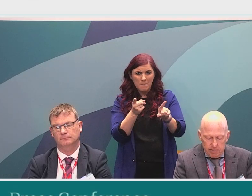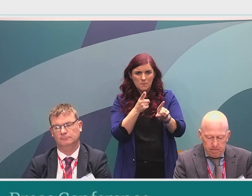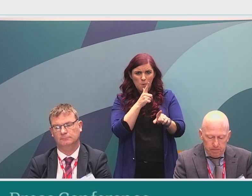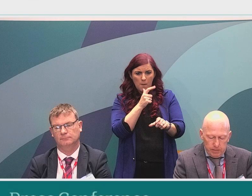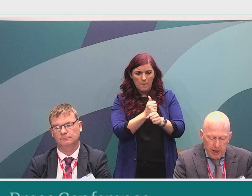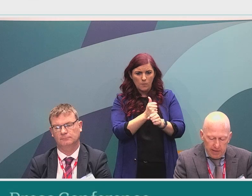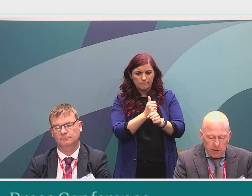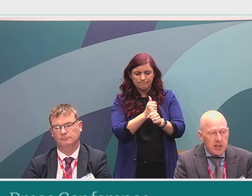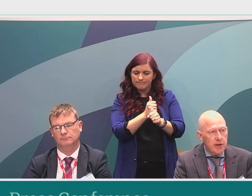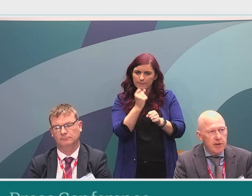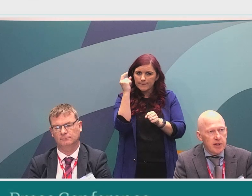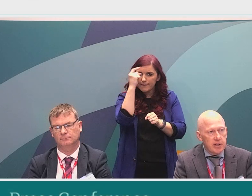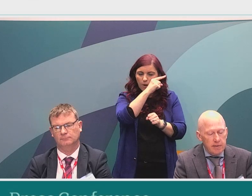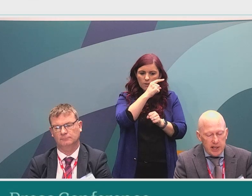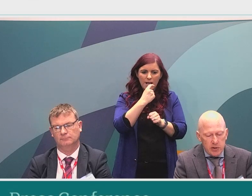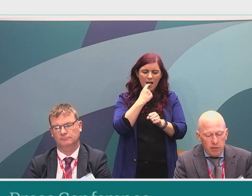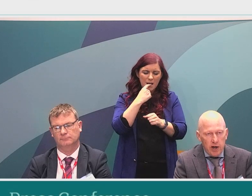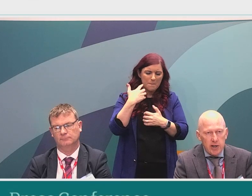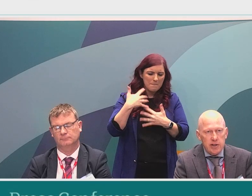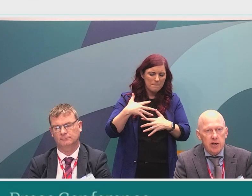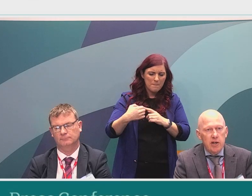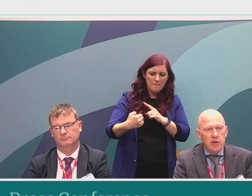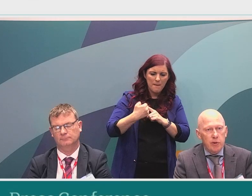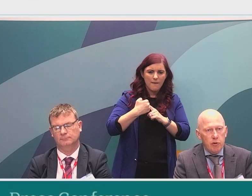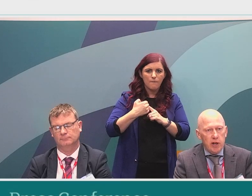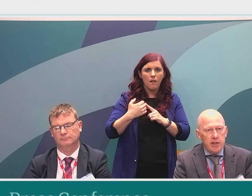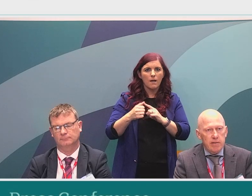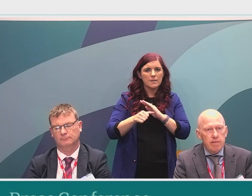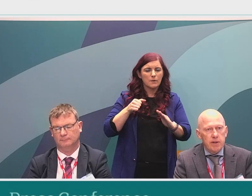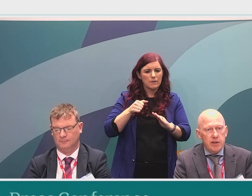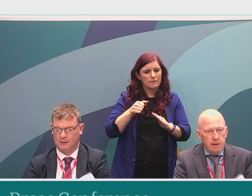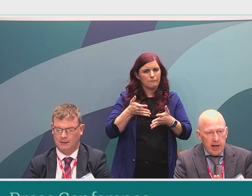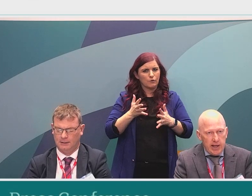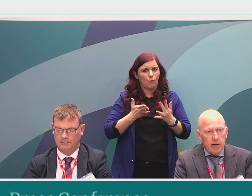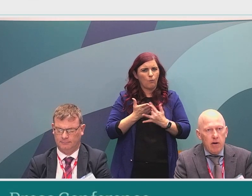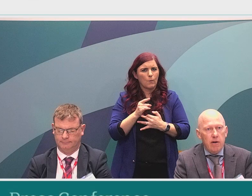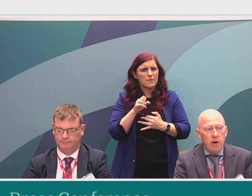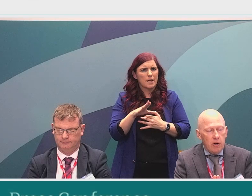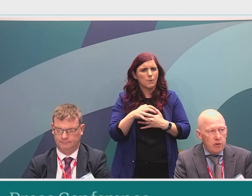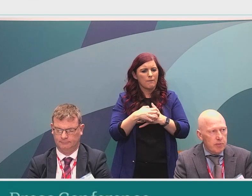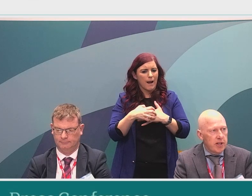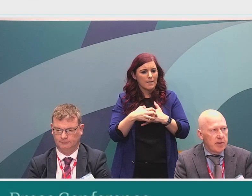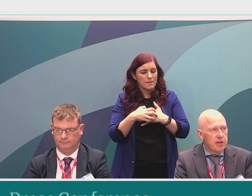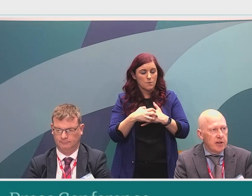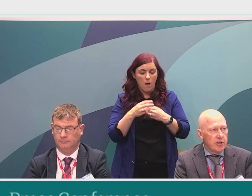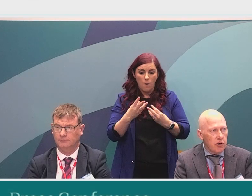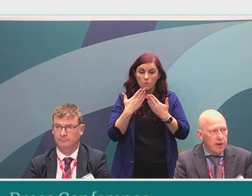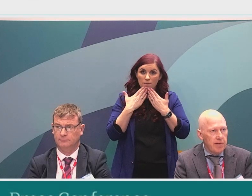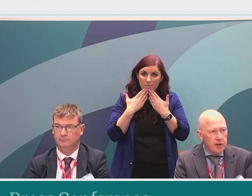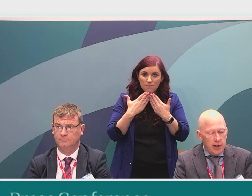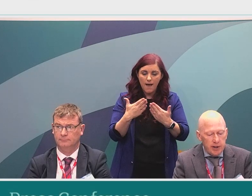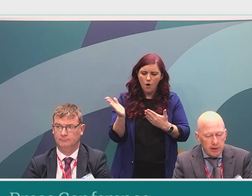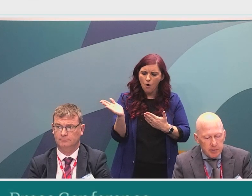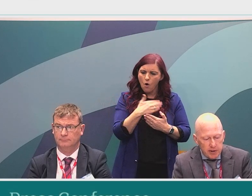and painful experiences of sexual violence. So we would like to thank all those participants in the survey